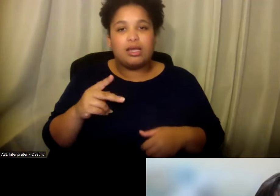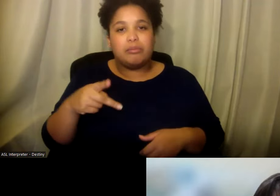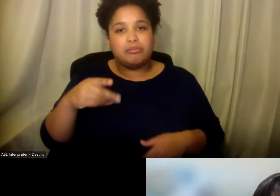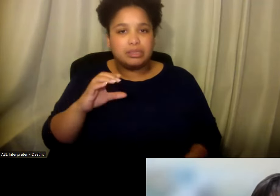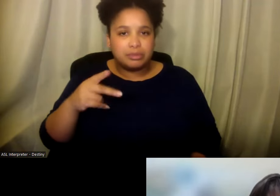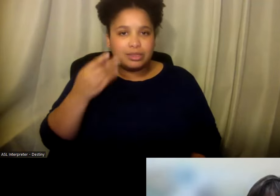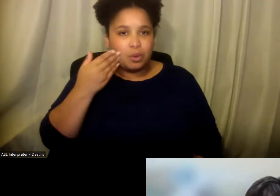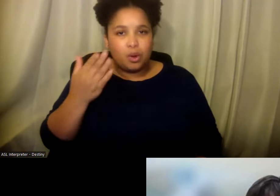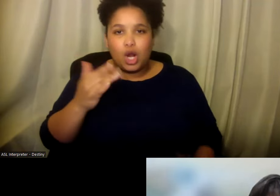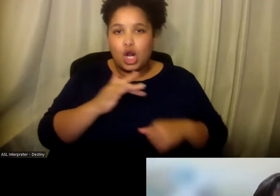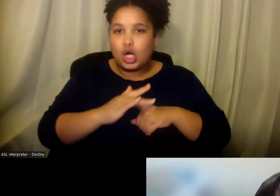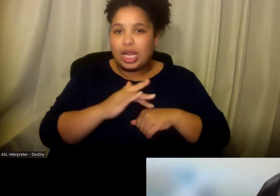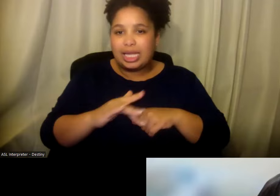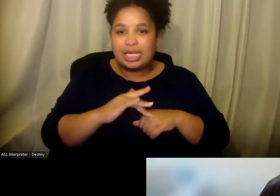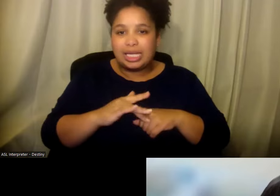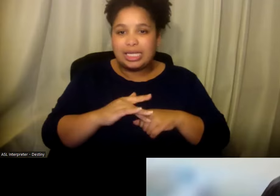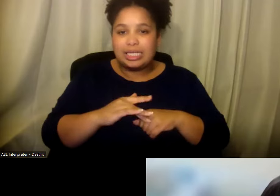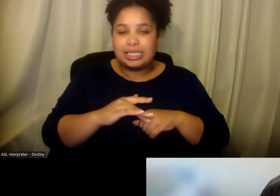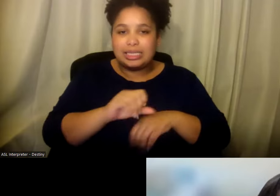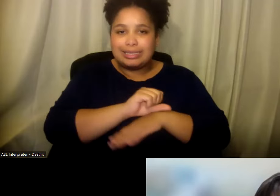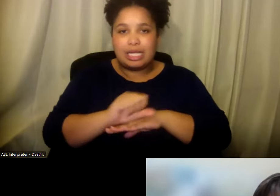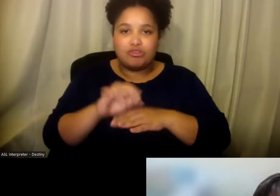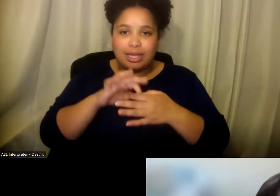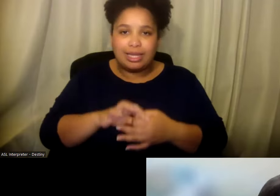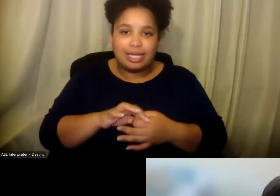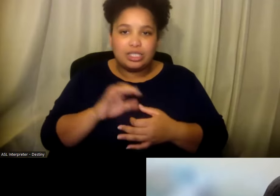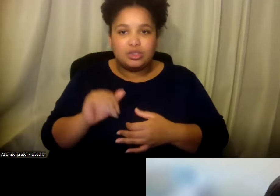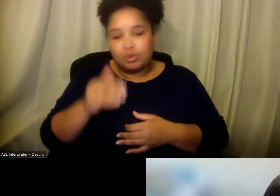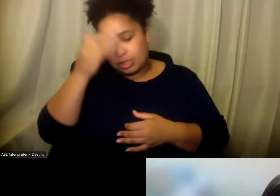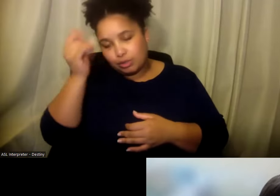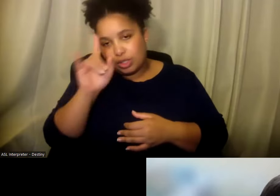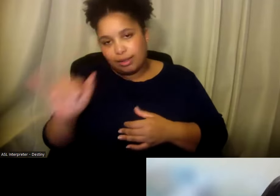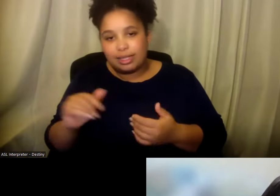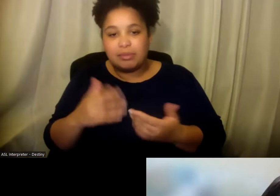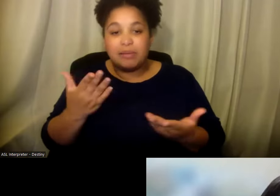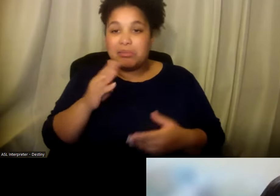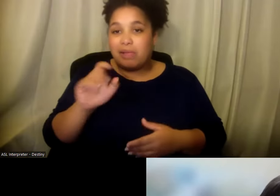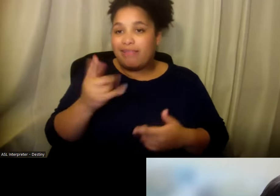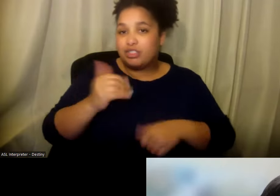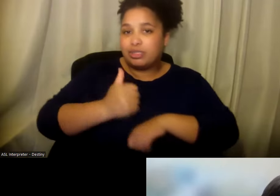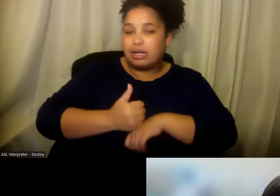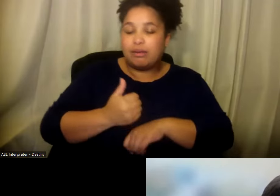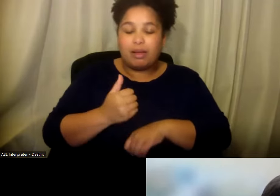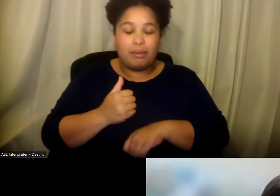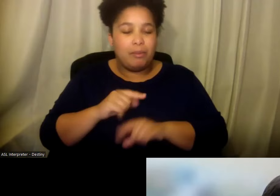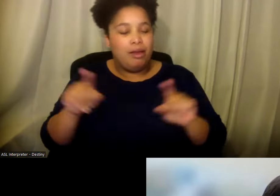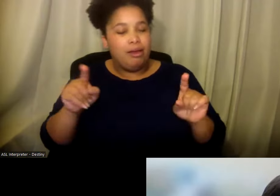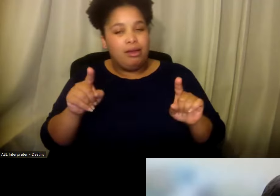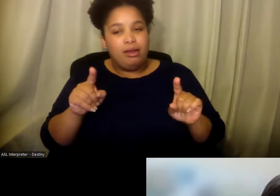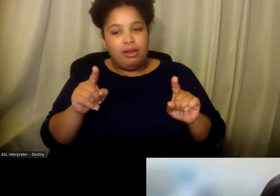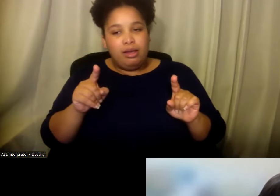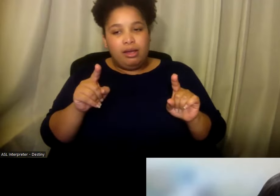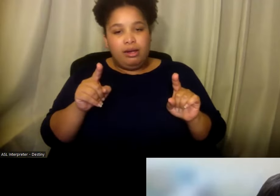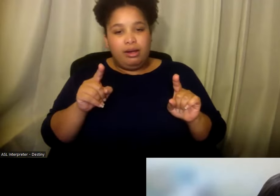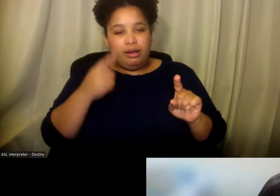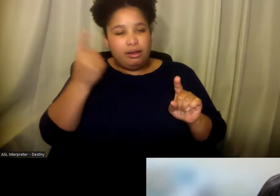early stage looks like. And I don't know if there's a bill, maybe there is already, but it's just kind of a little